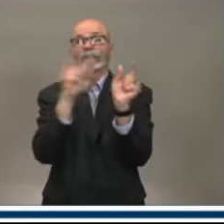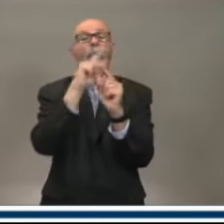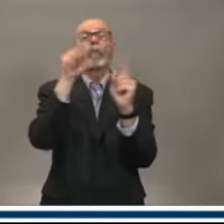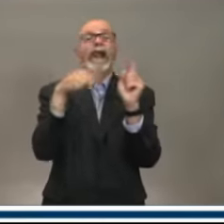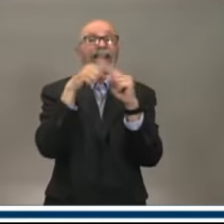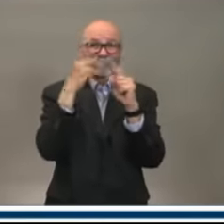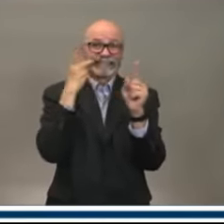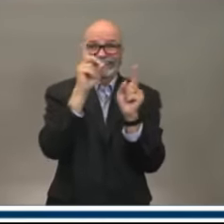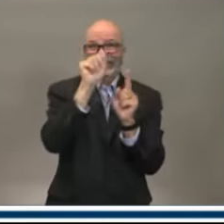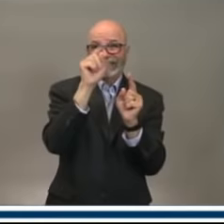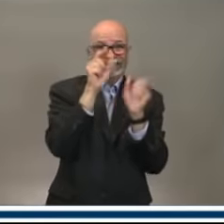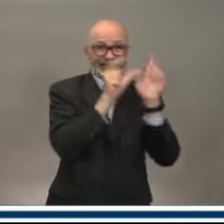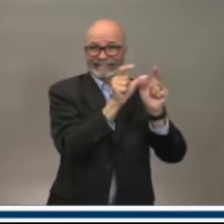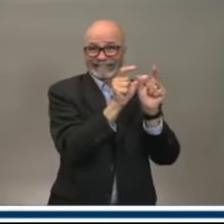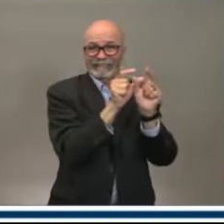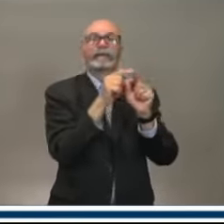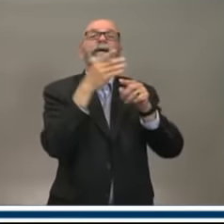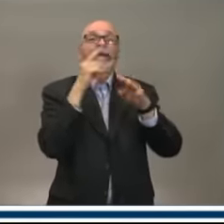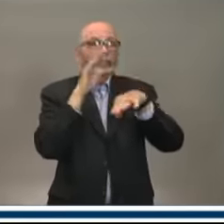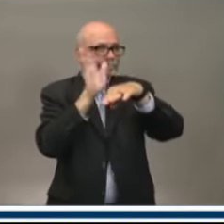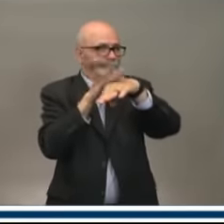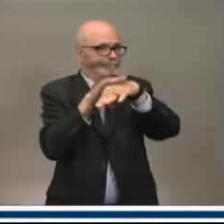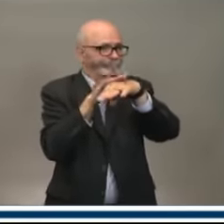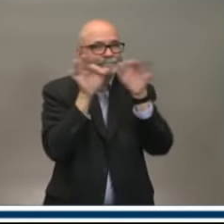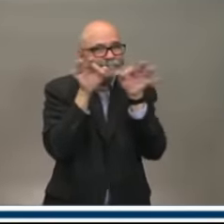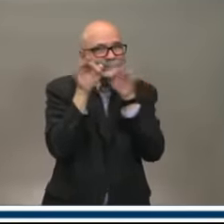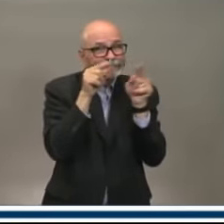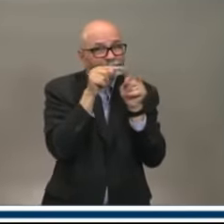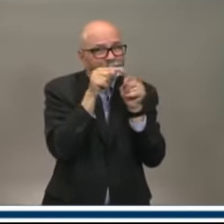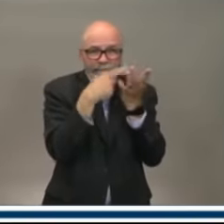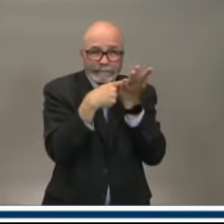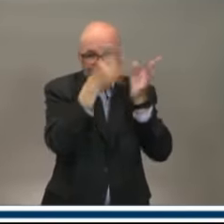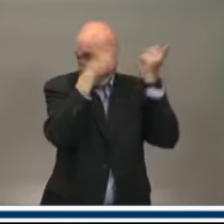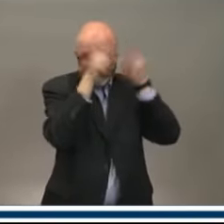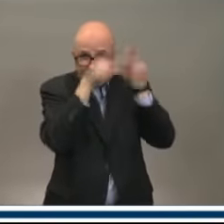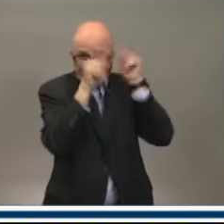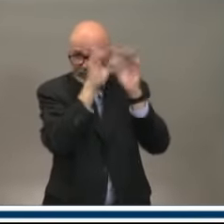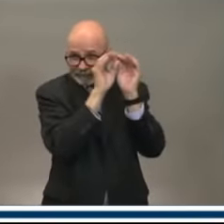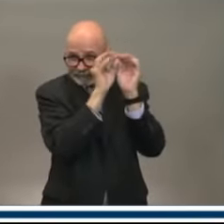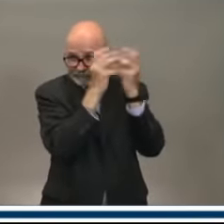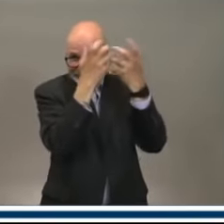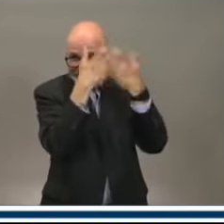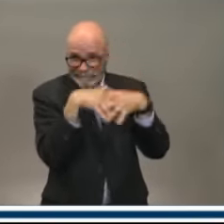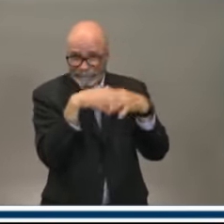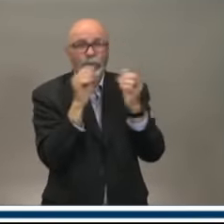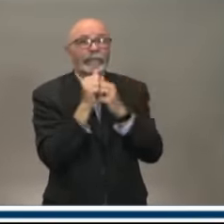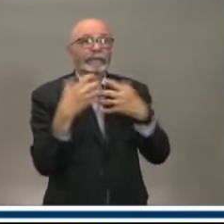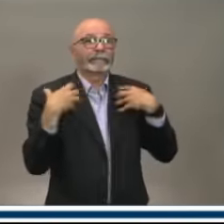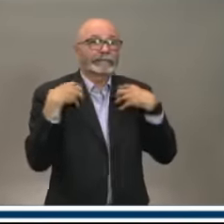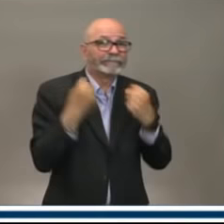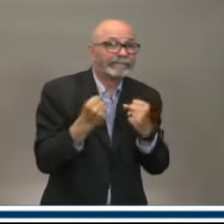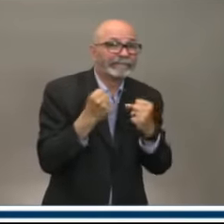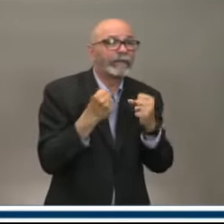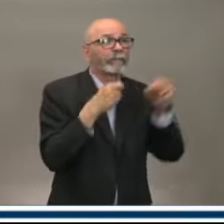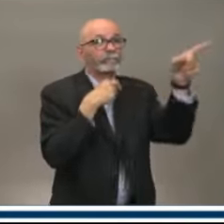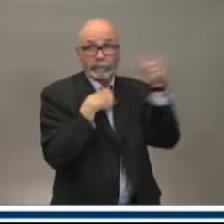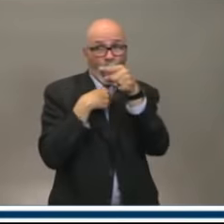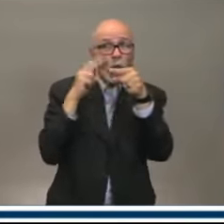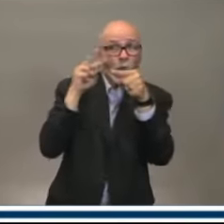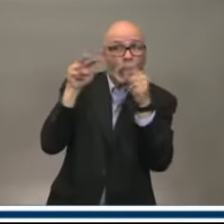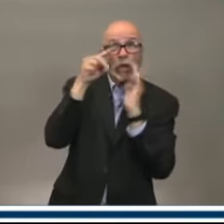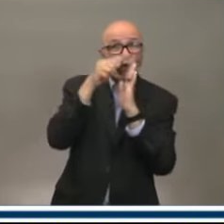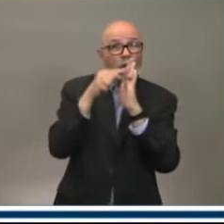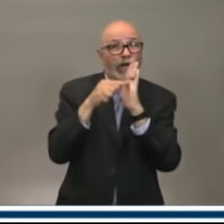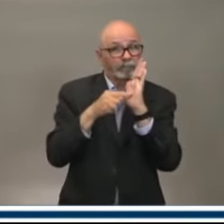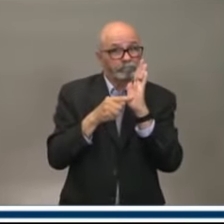where we're doing the consultation, matching it up with the public health framework. Soon we'll be making some decisions on what phase one actually looks